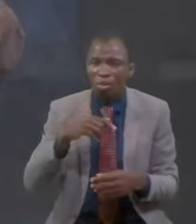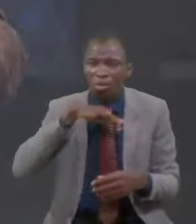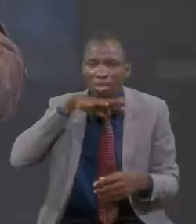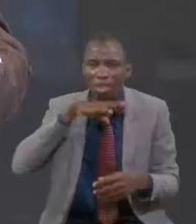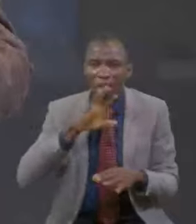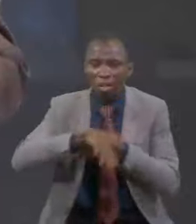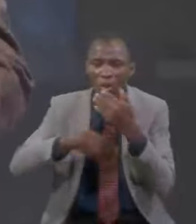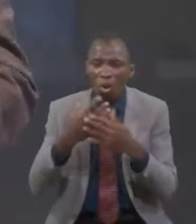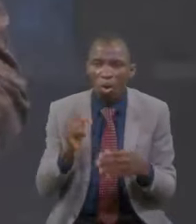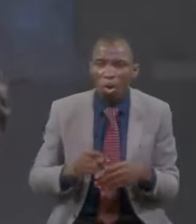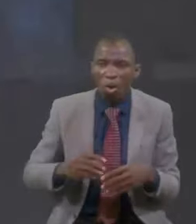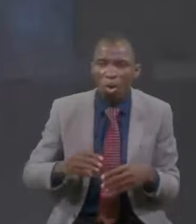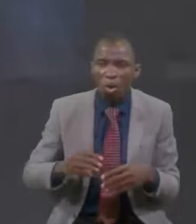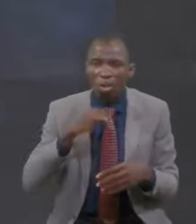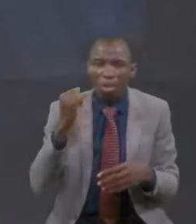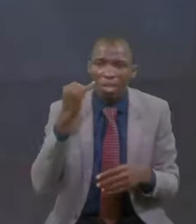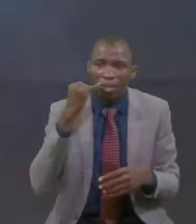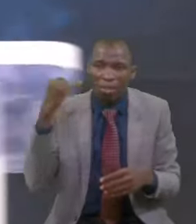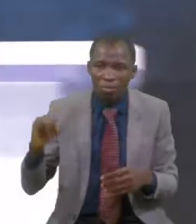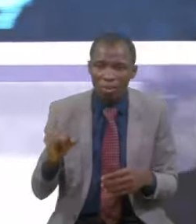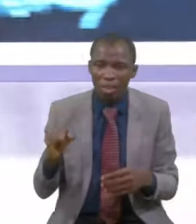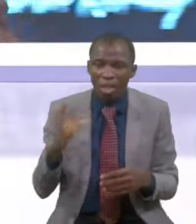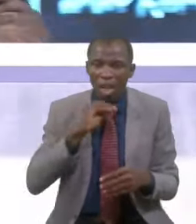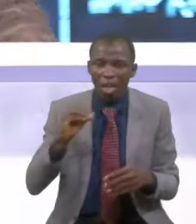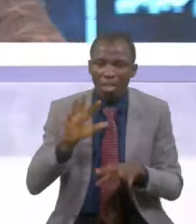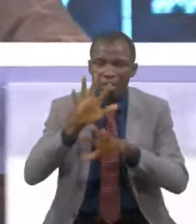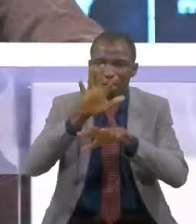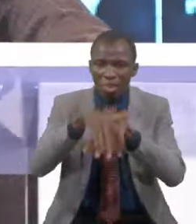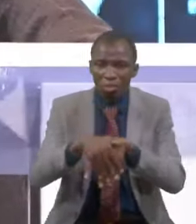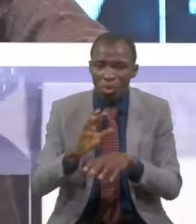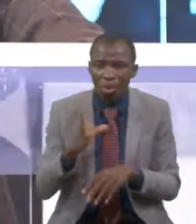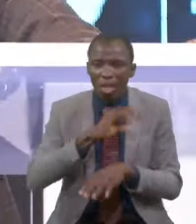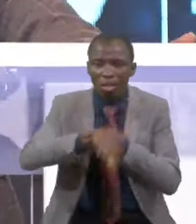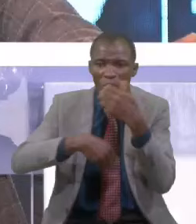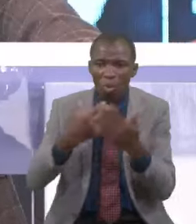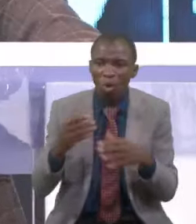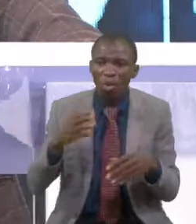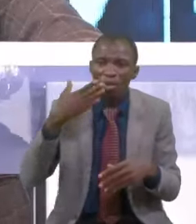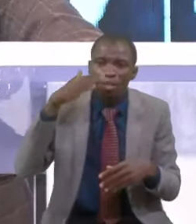all hypocrisies and all evil speaking.